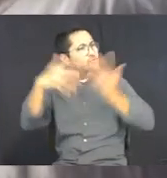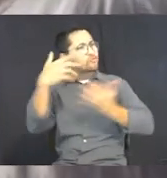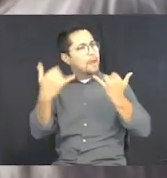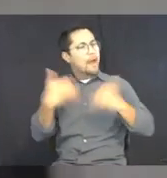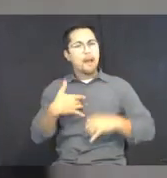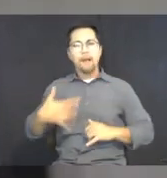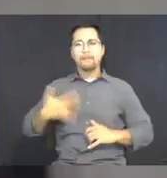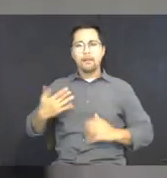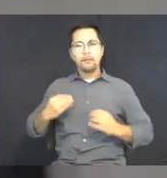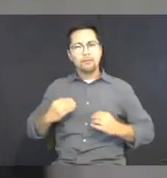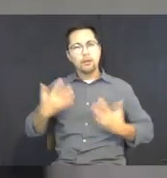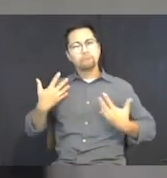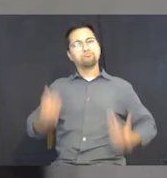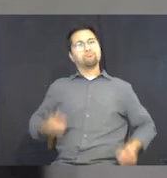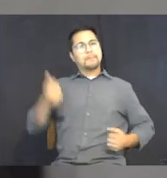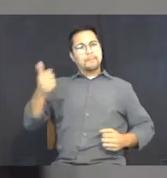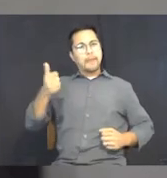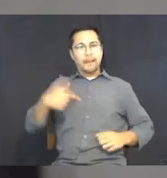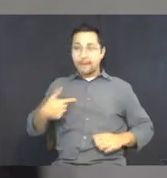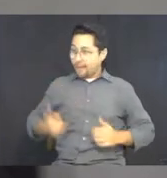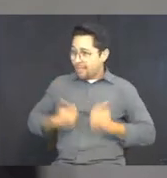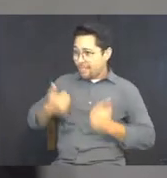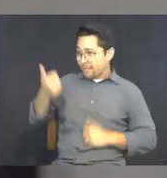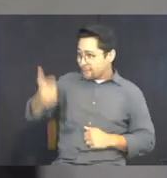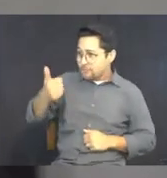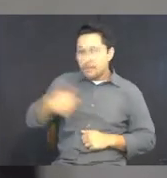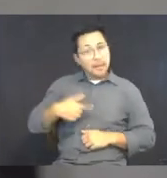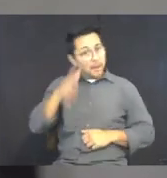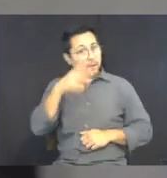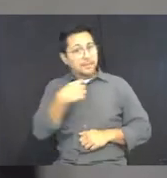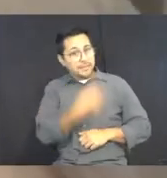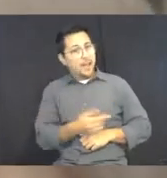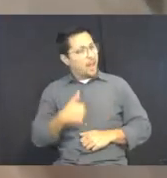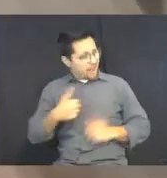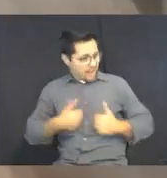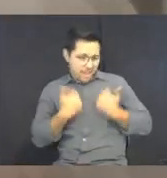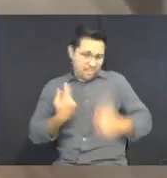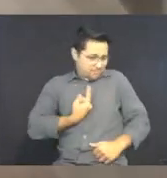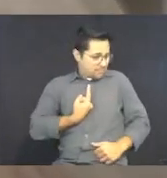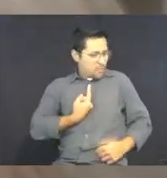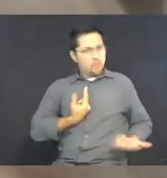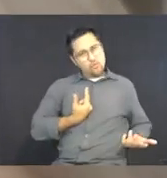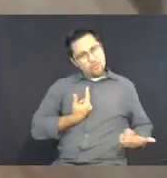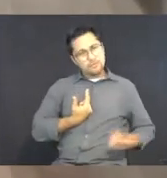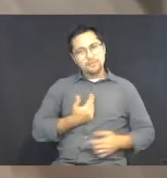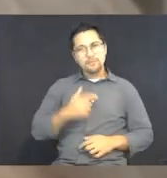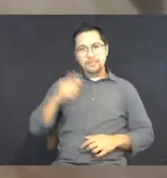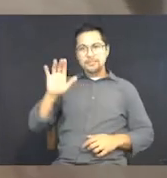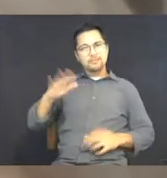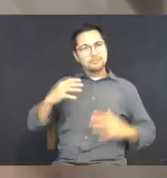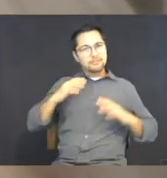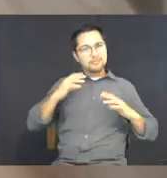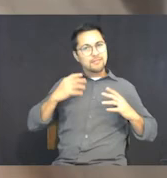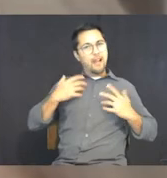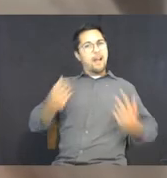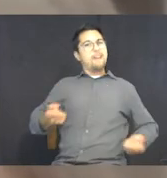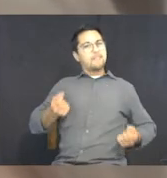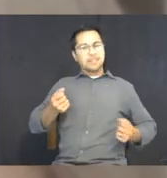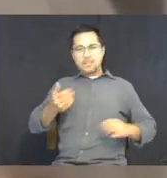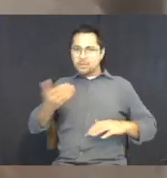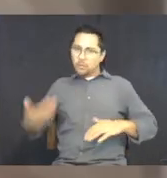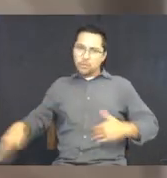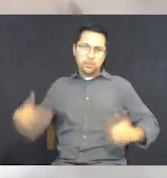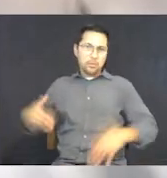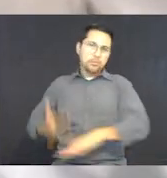on their own? I would say they should try to do it because it's good to take care of yourself. He trusted us enough to be able